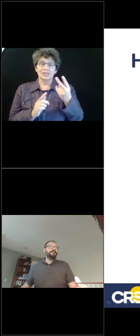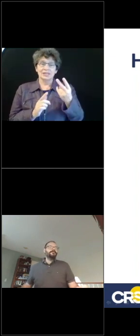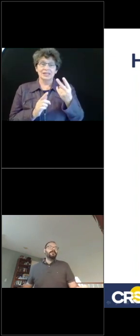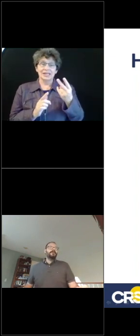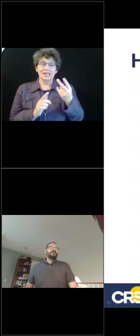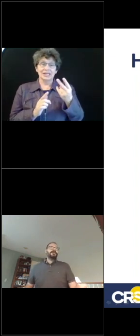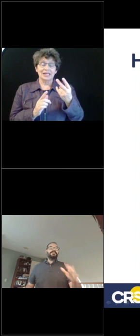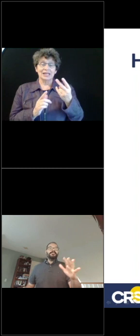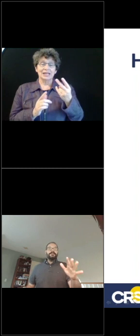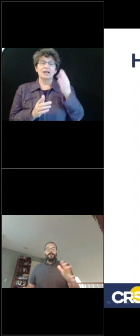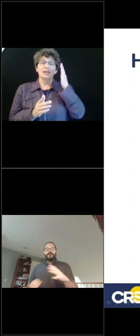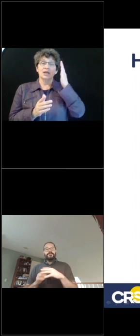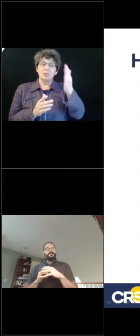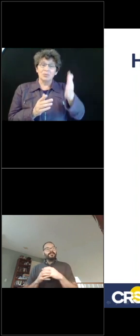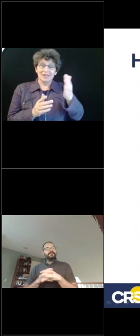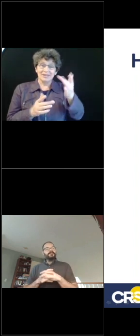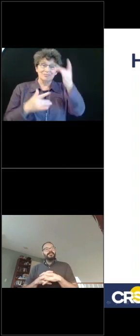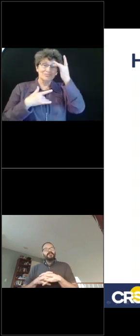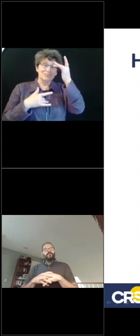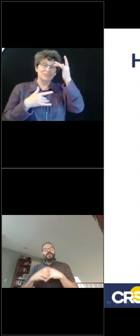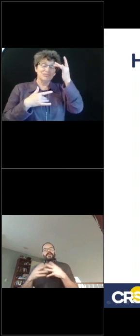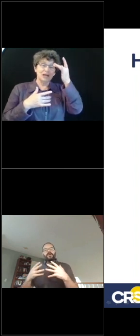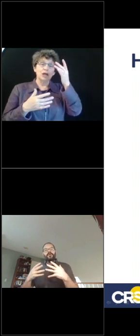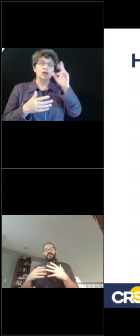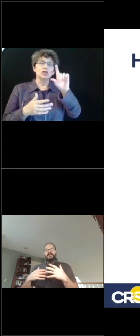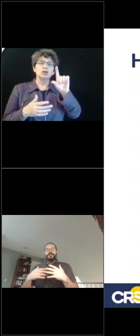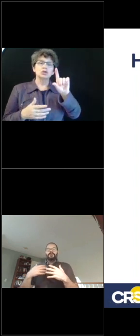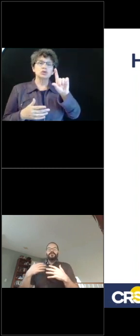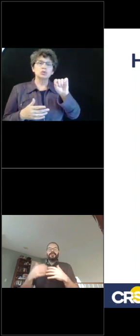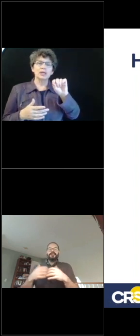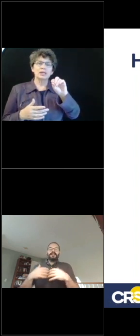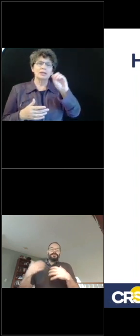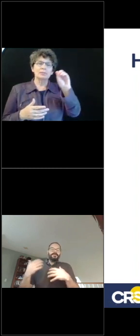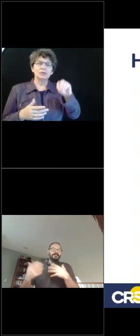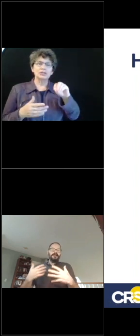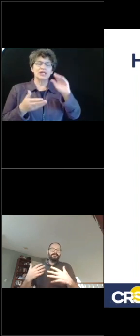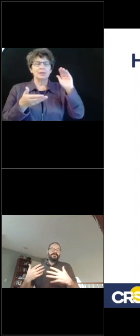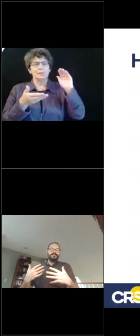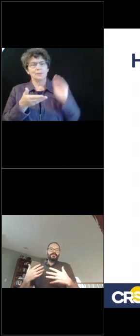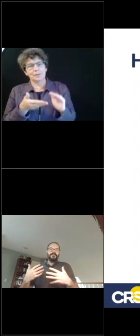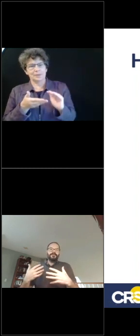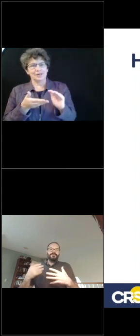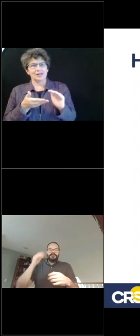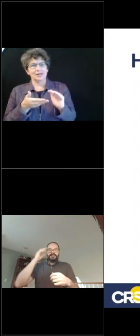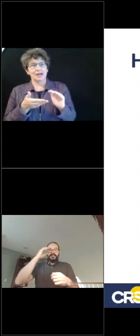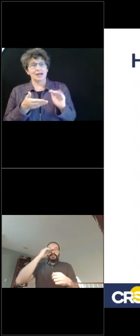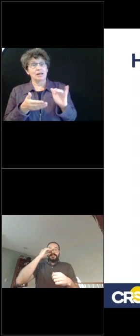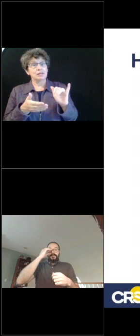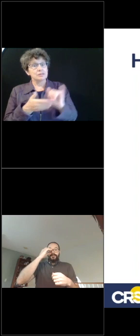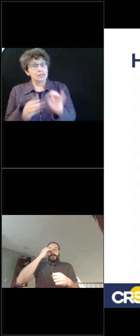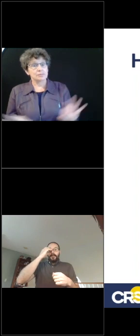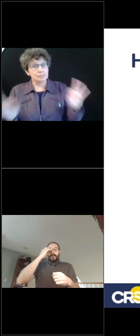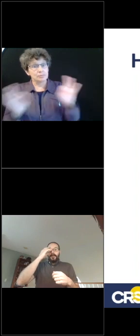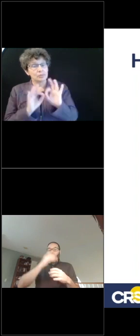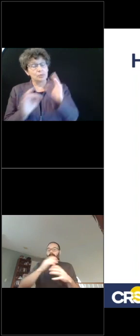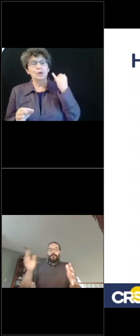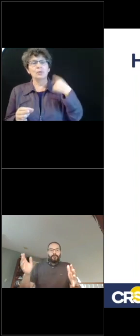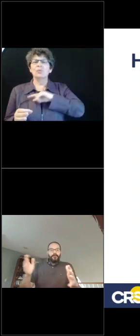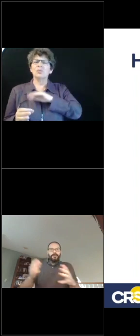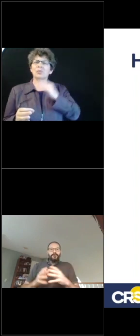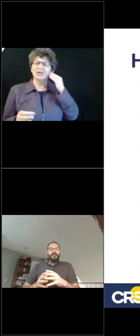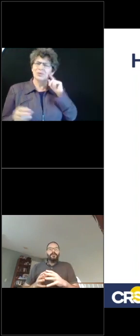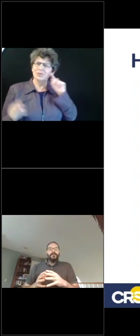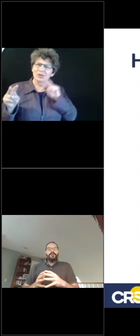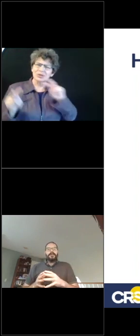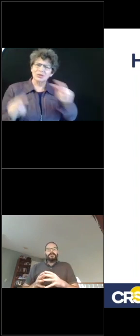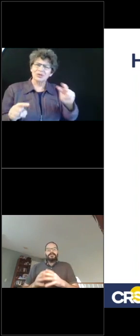infection. Now, this is important because we know, looking at epidemiological studies around the